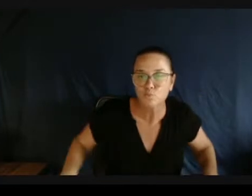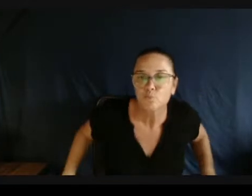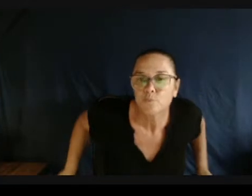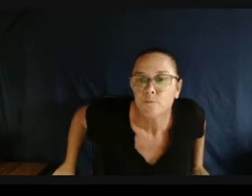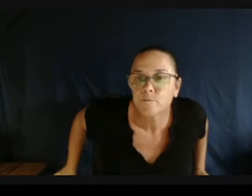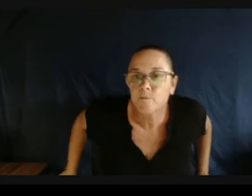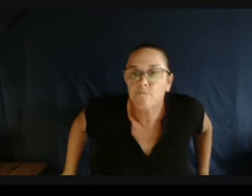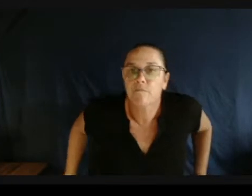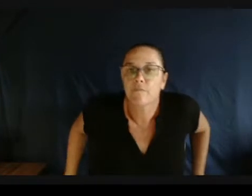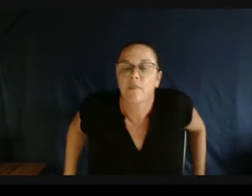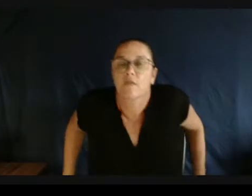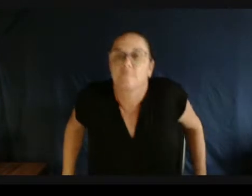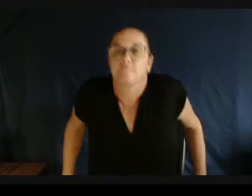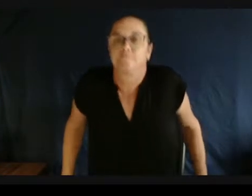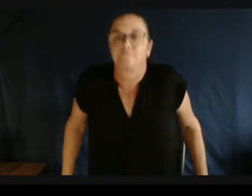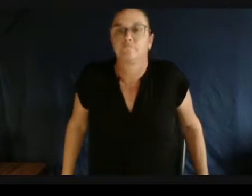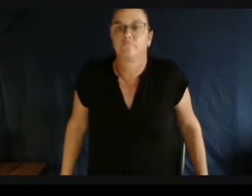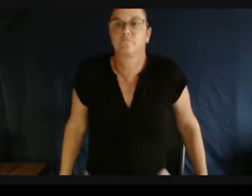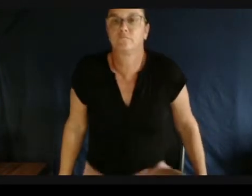And